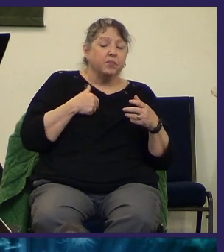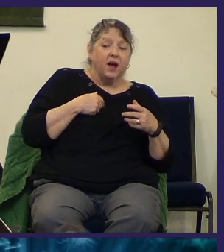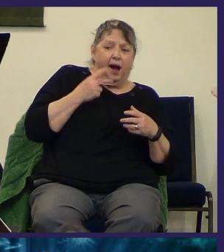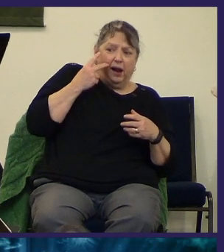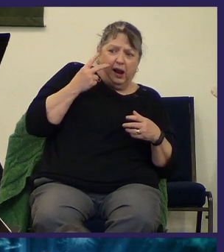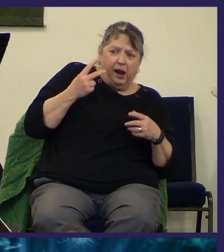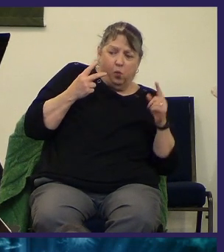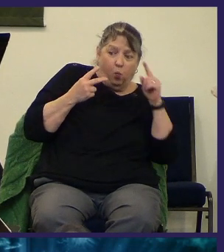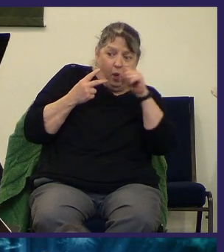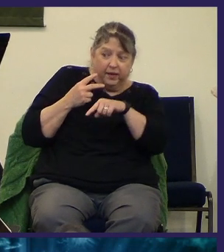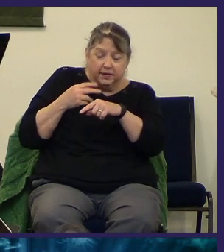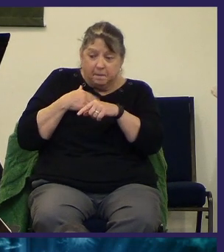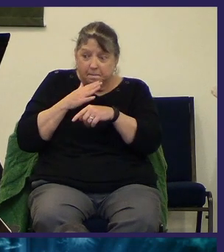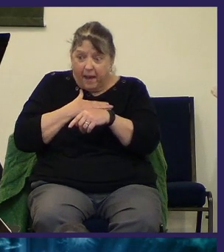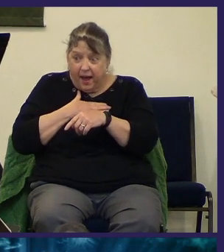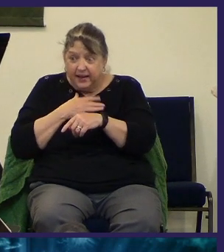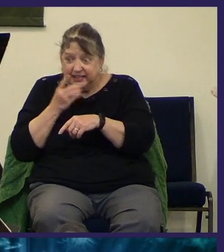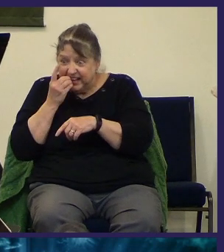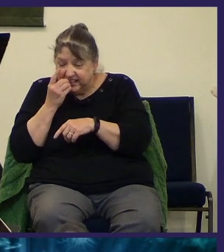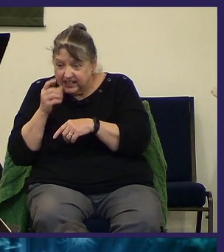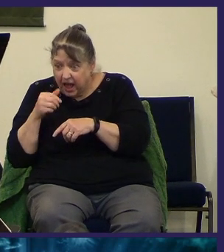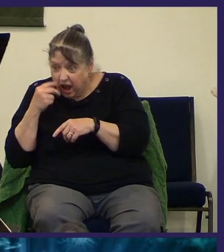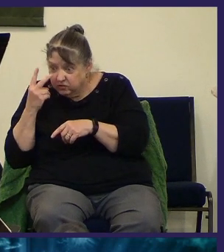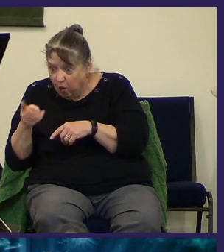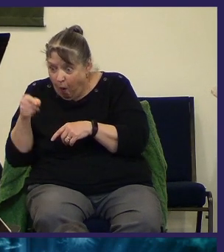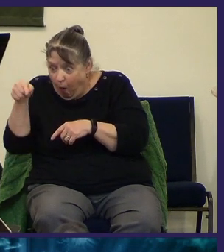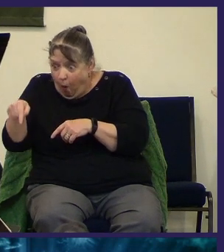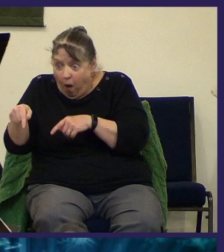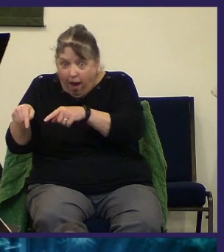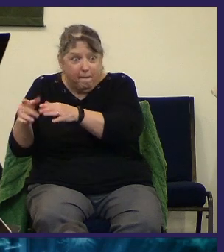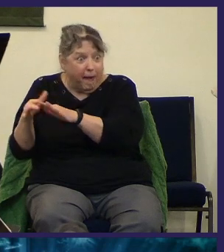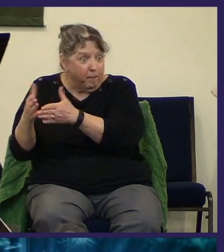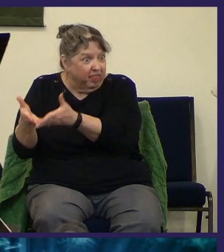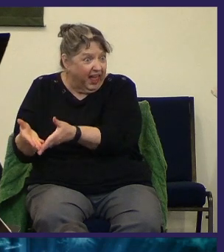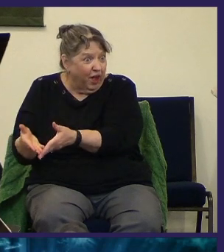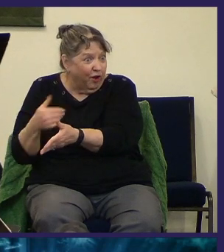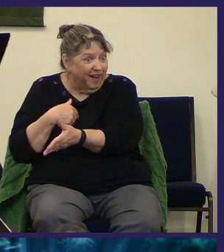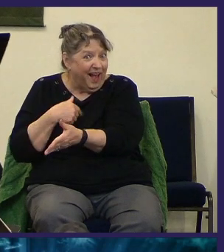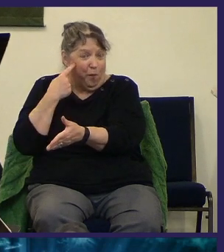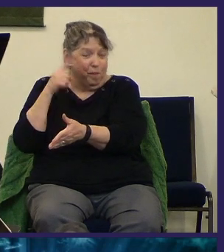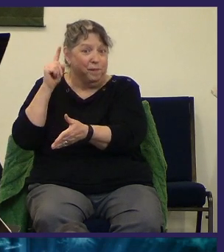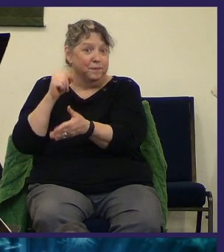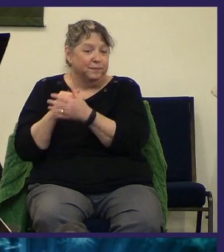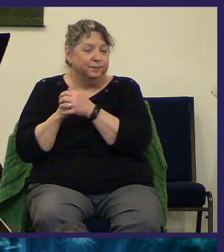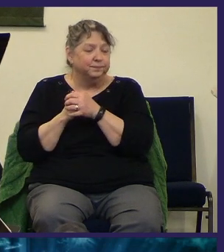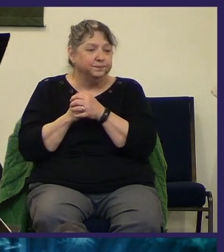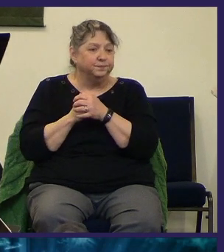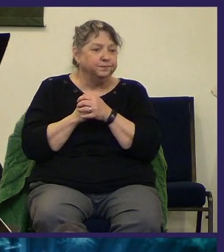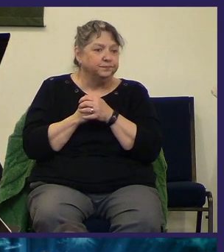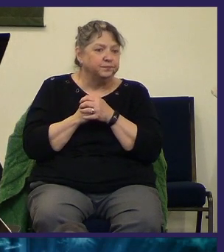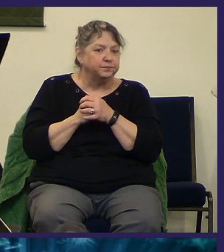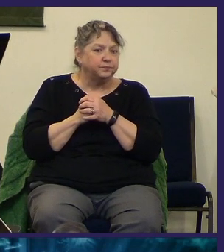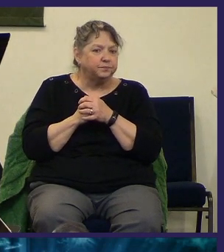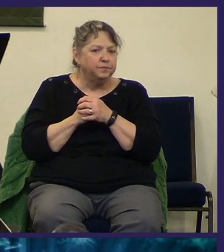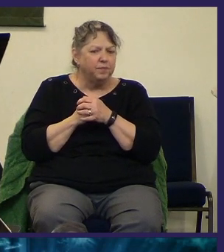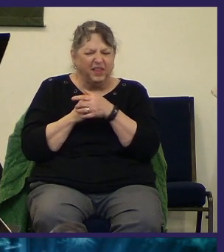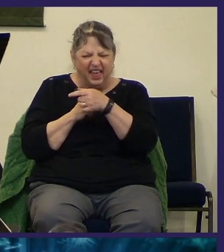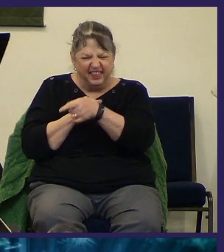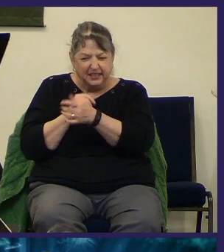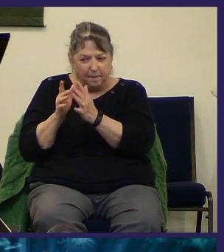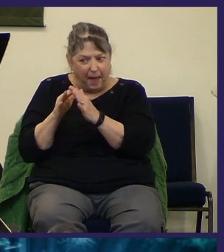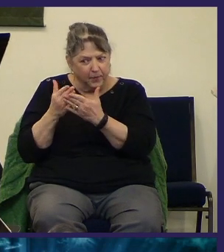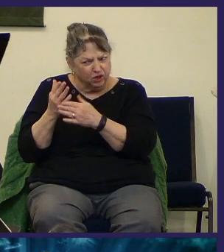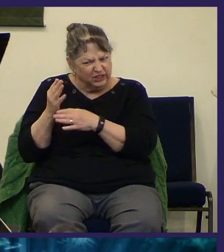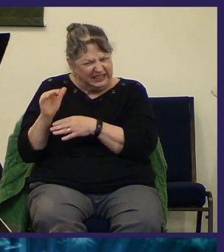but i looked at it as a good thing because it was being used it was being looked at i don't know where this statistic